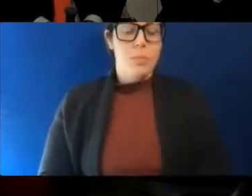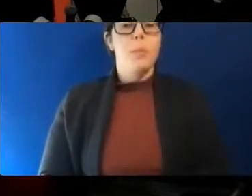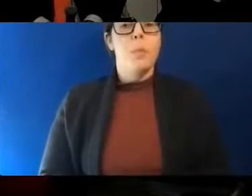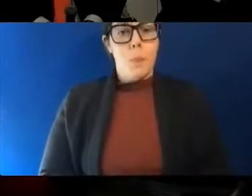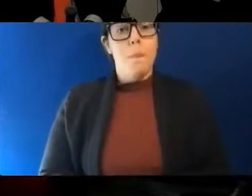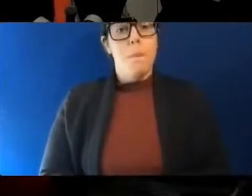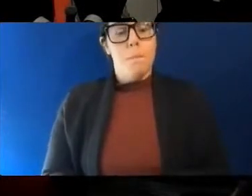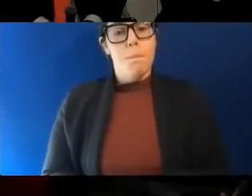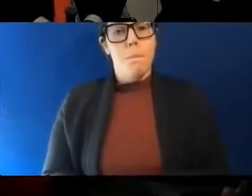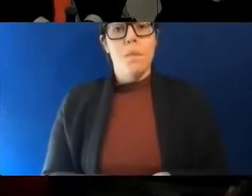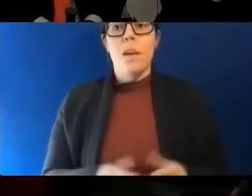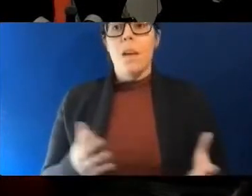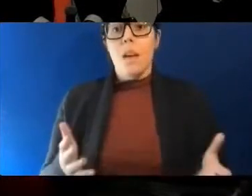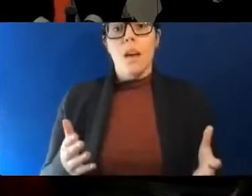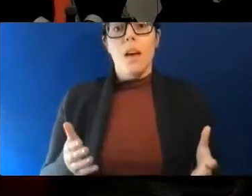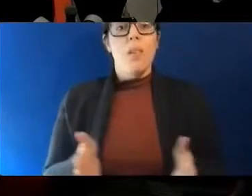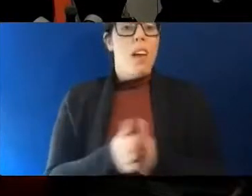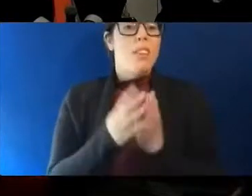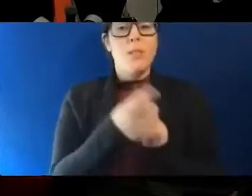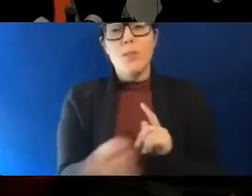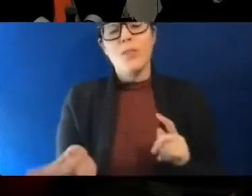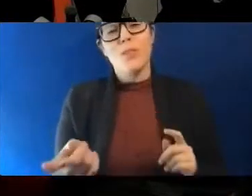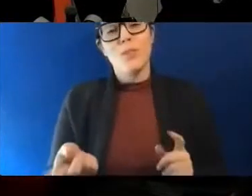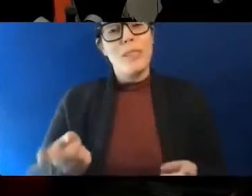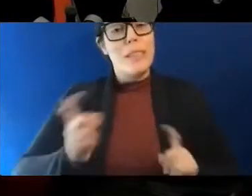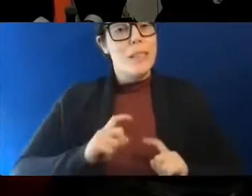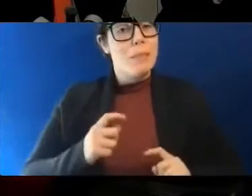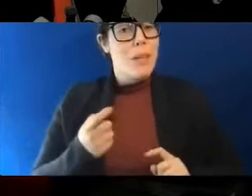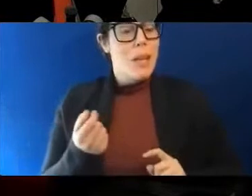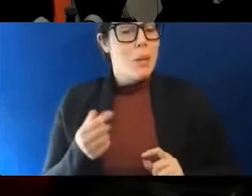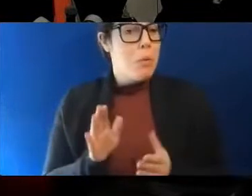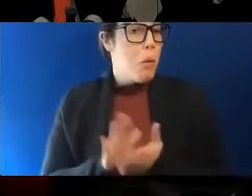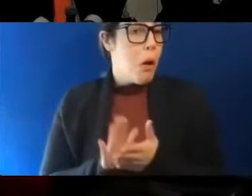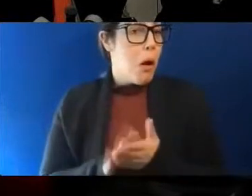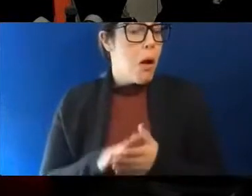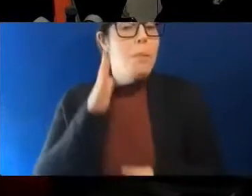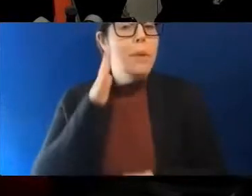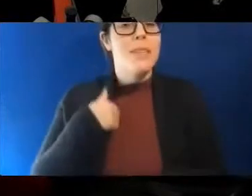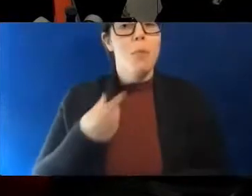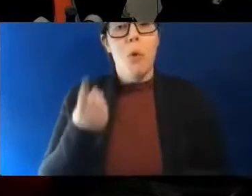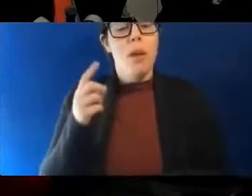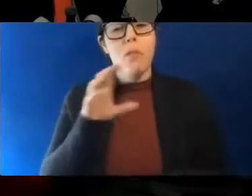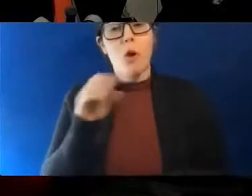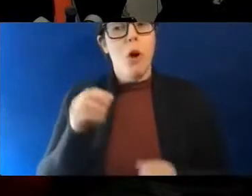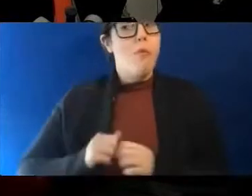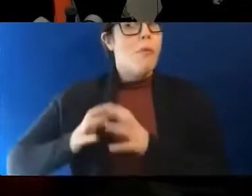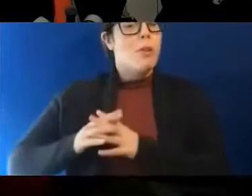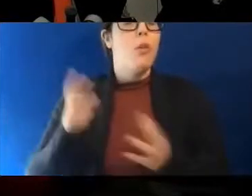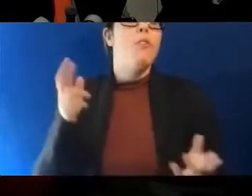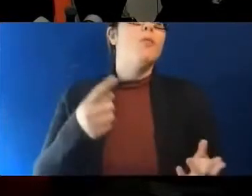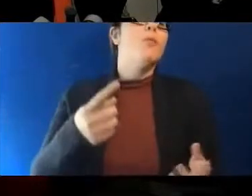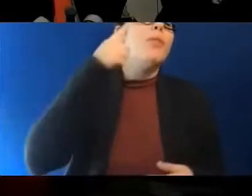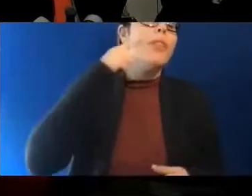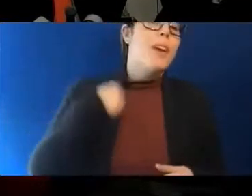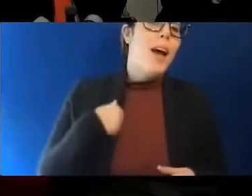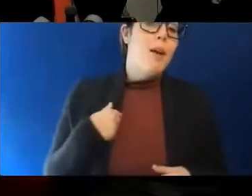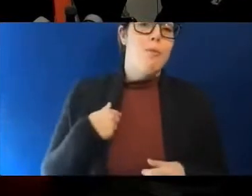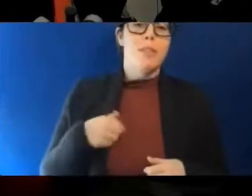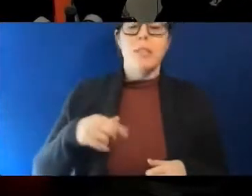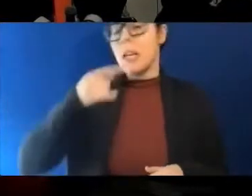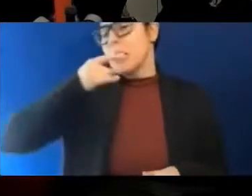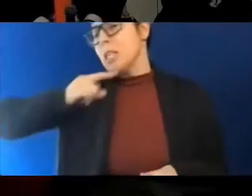Now, ask you all to give me a little latitude because I'm one of the co-founders, so hopefully you'll think I was a child prodigy than